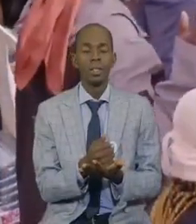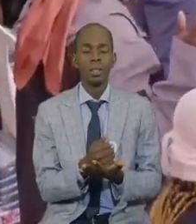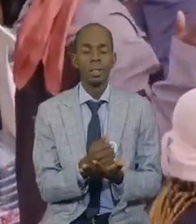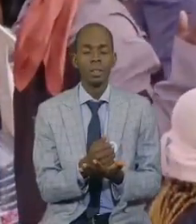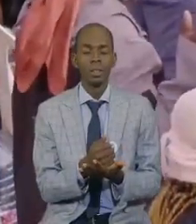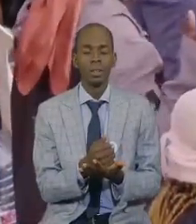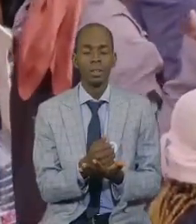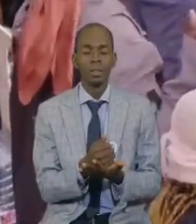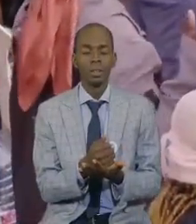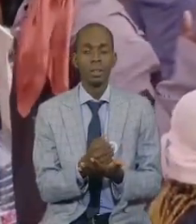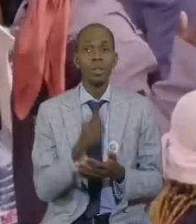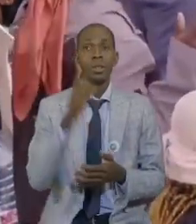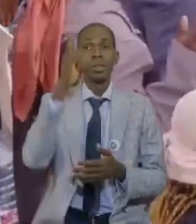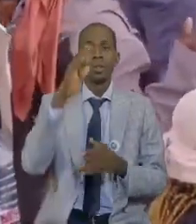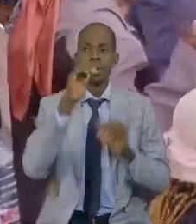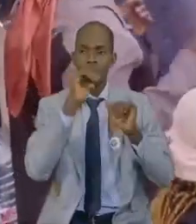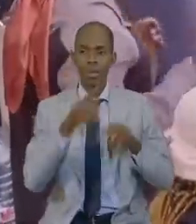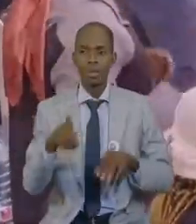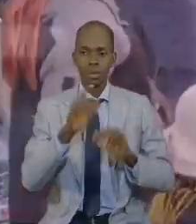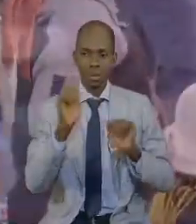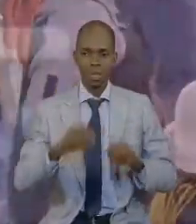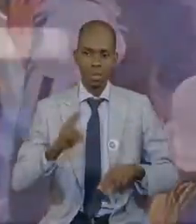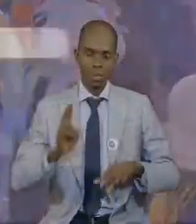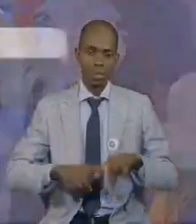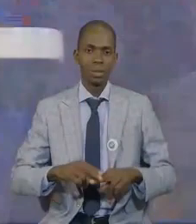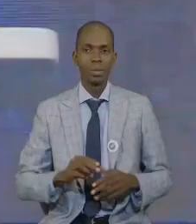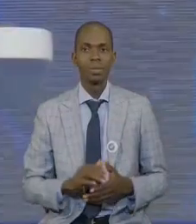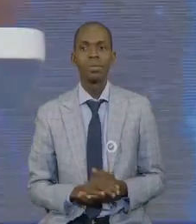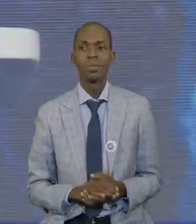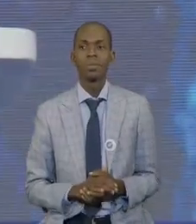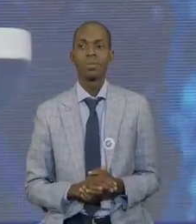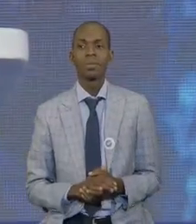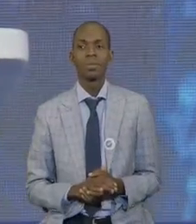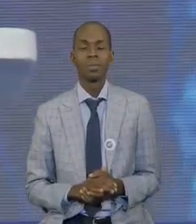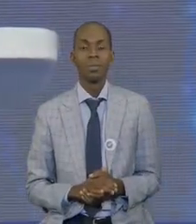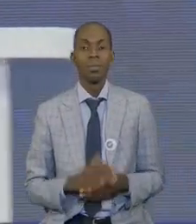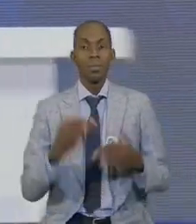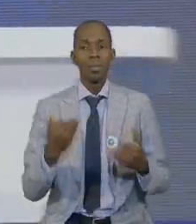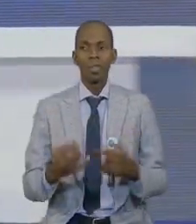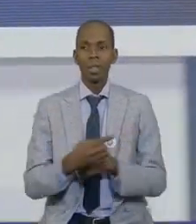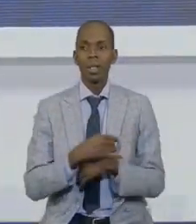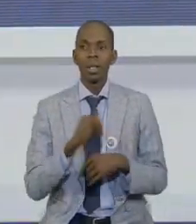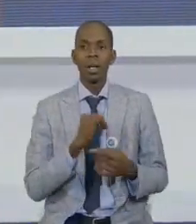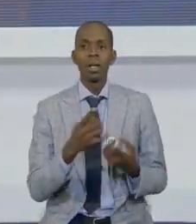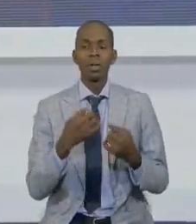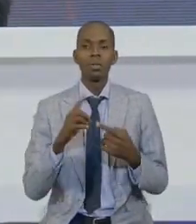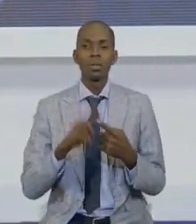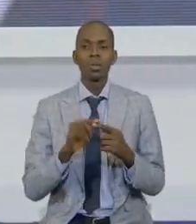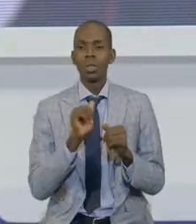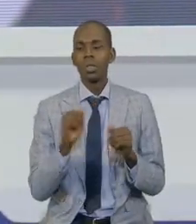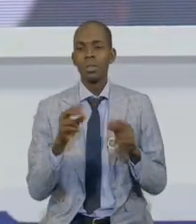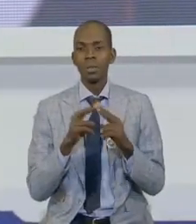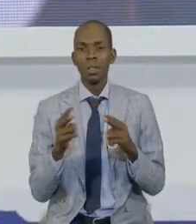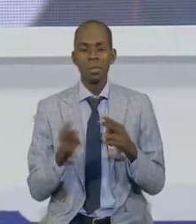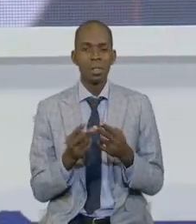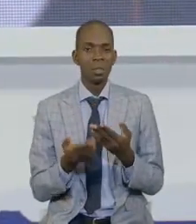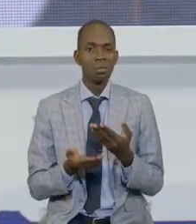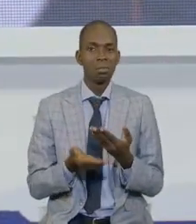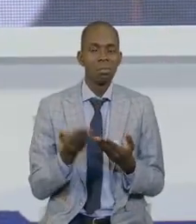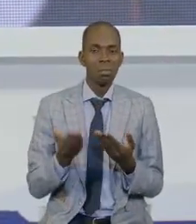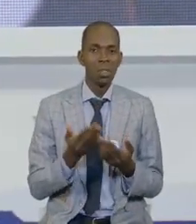God bless you you can sit down today I come to a very familiar Passage